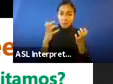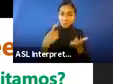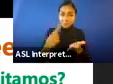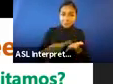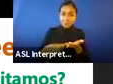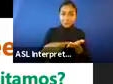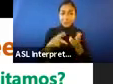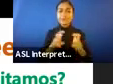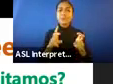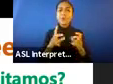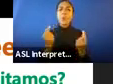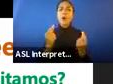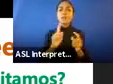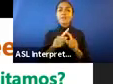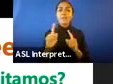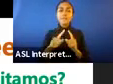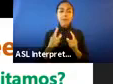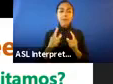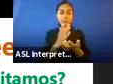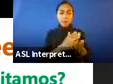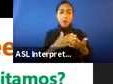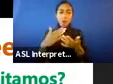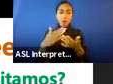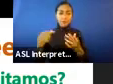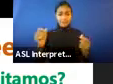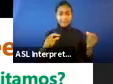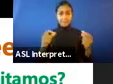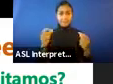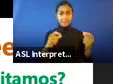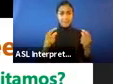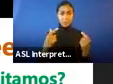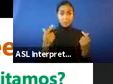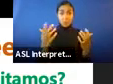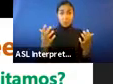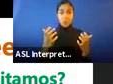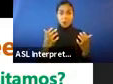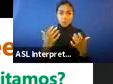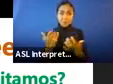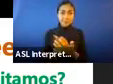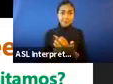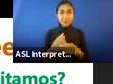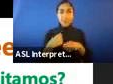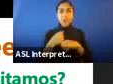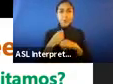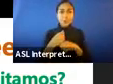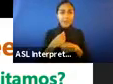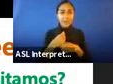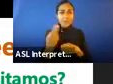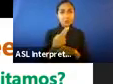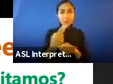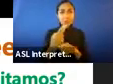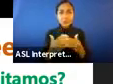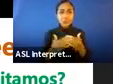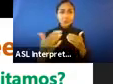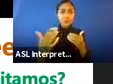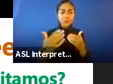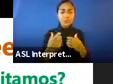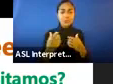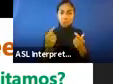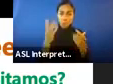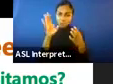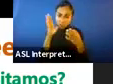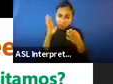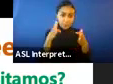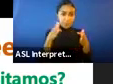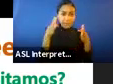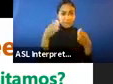feedback loop that we want to continue creating, that we want to move in.